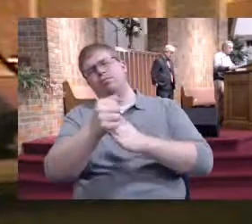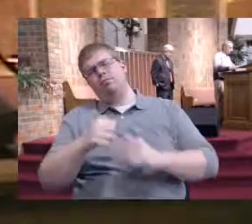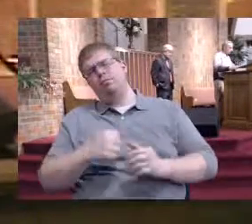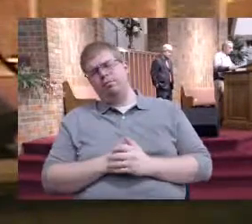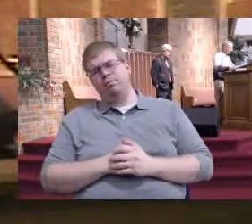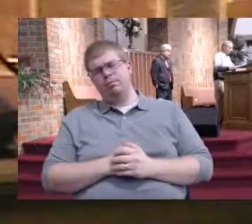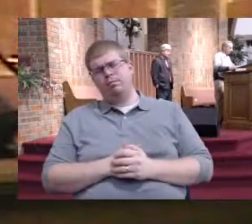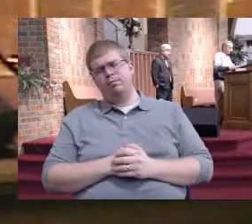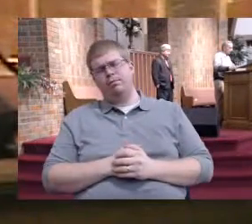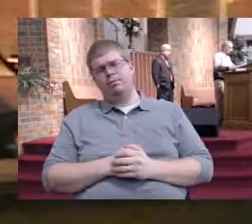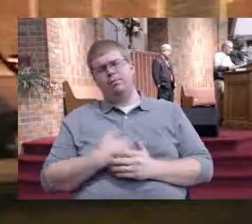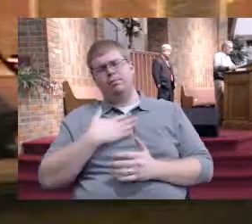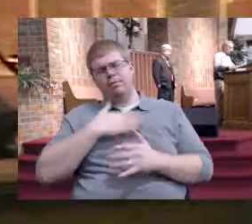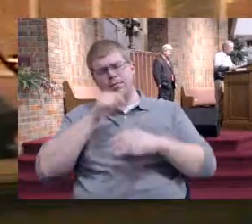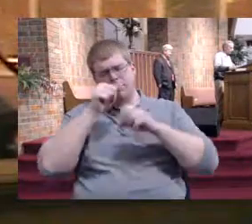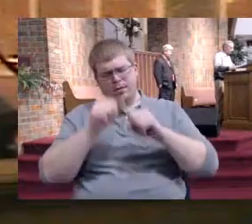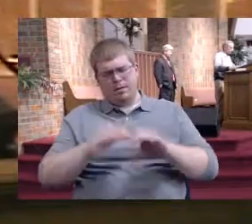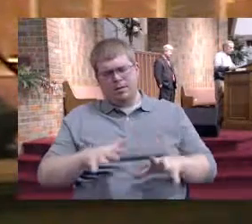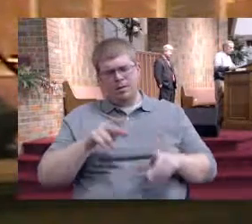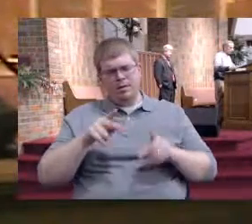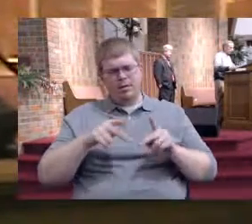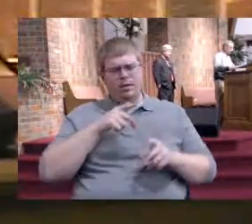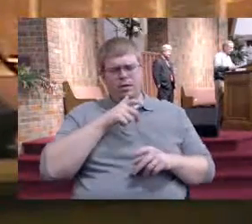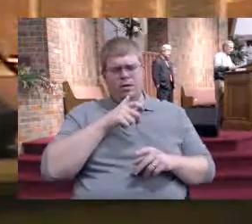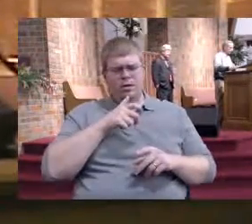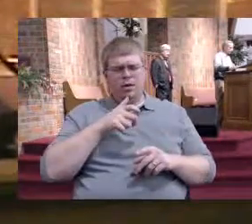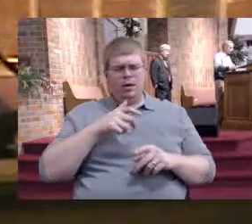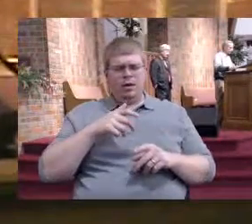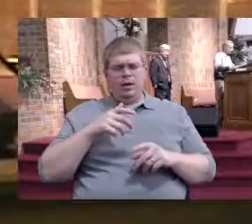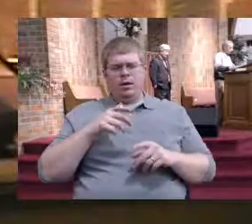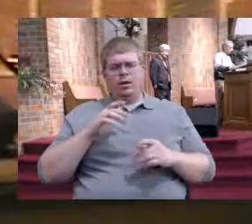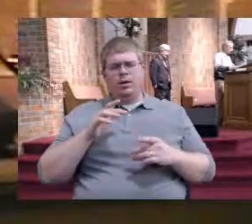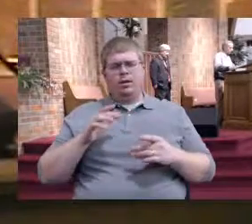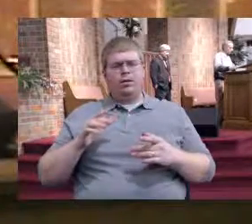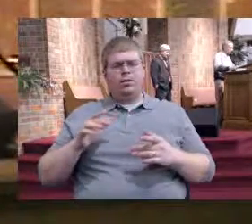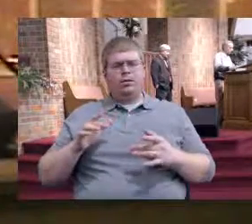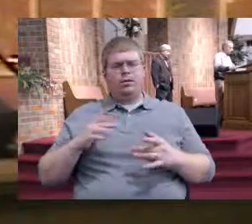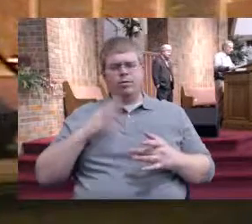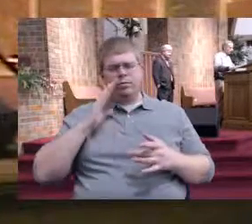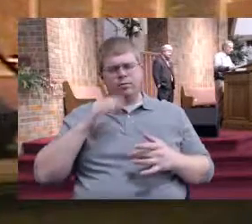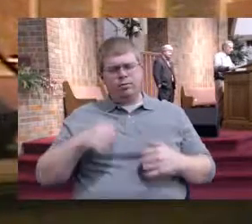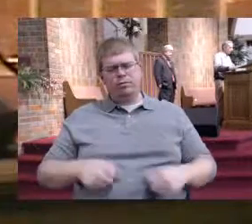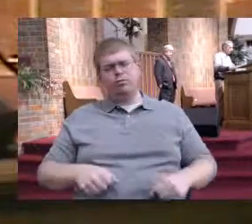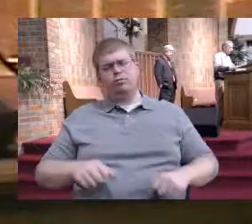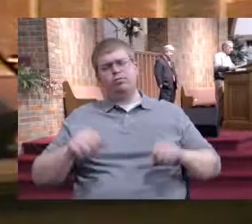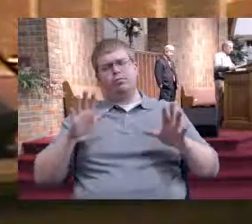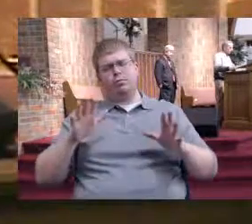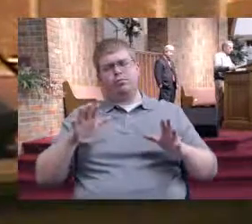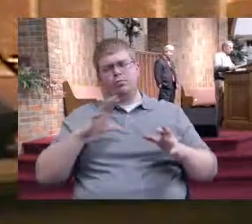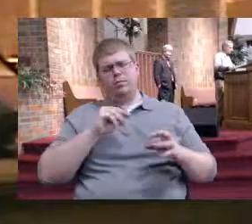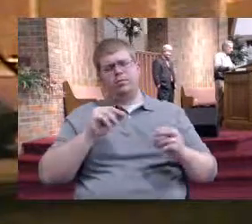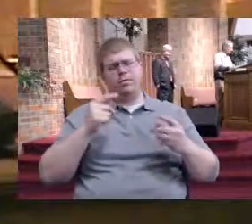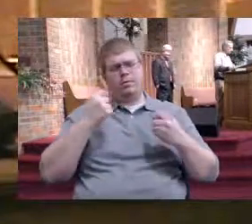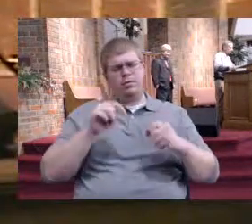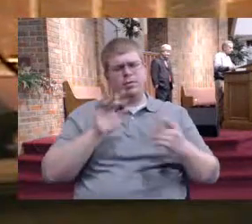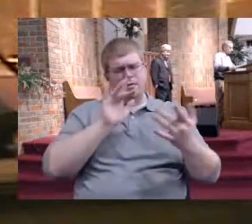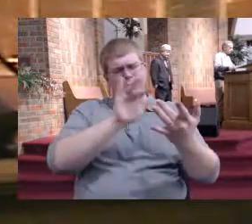those who sacrificially reach out and bless and touch those who are in need.